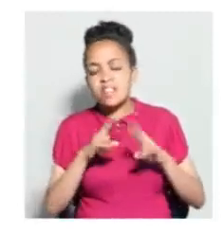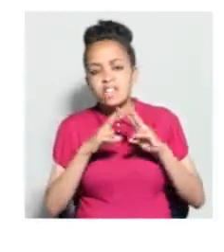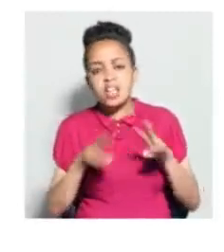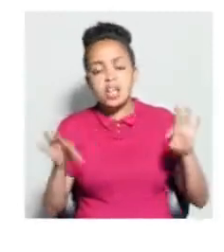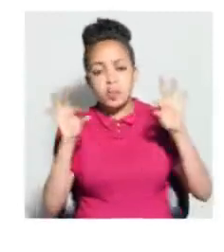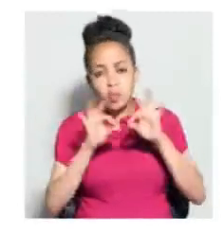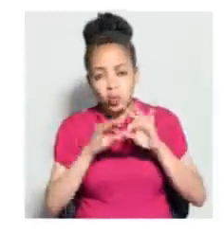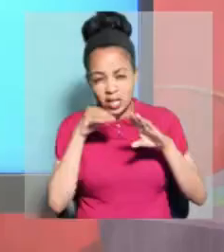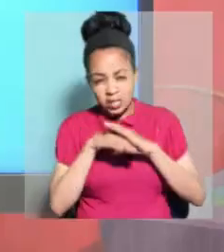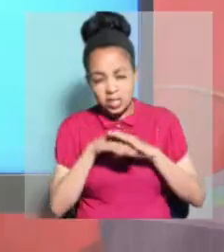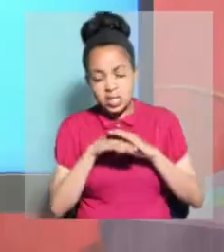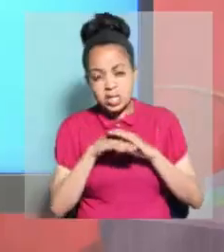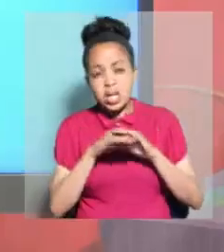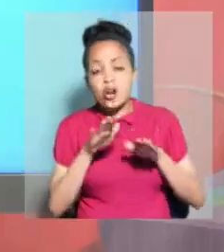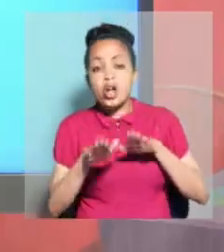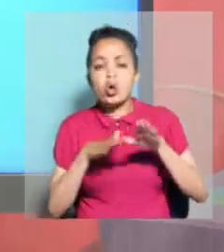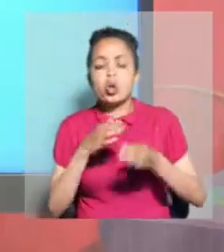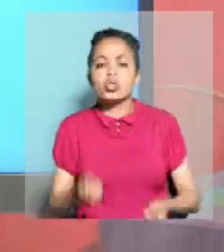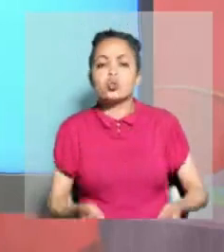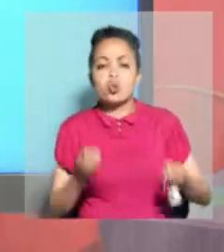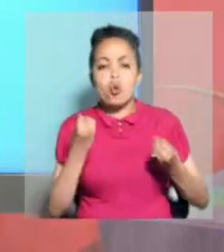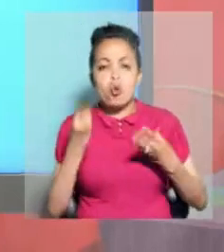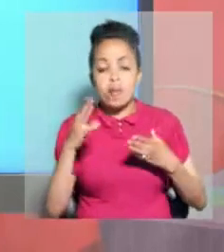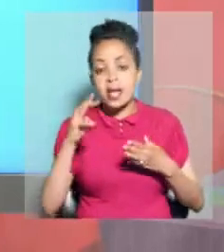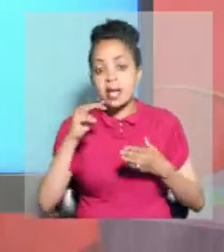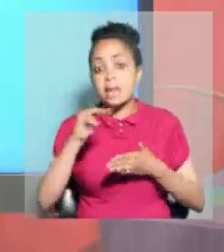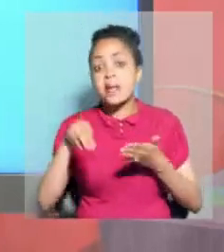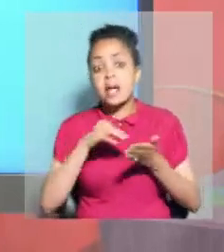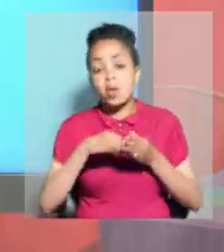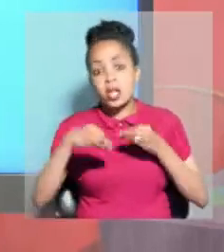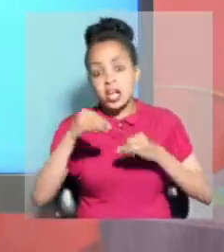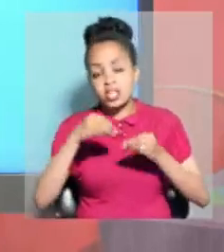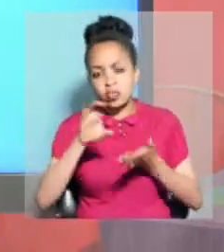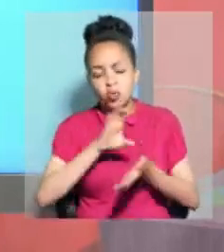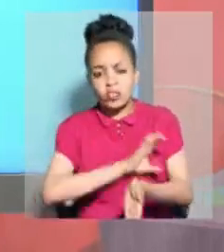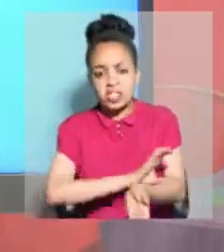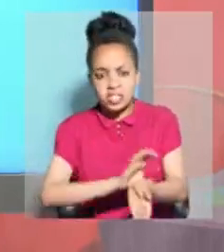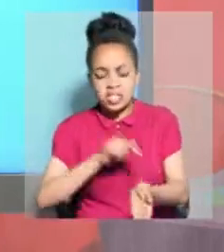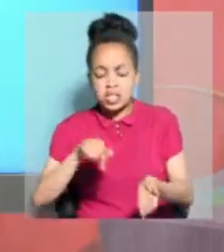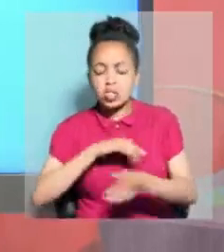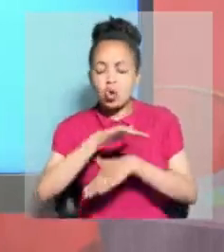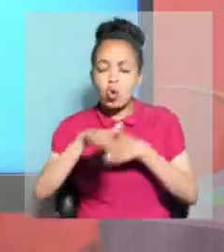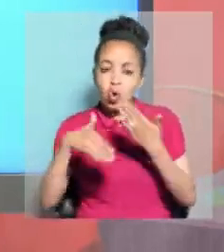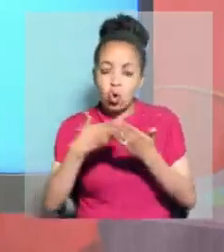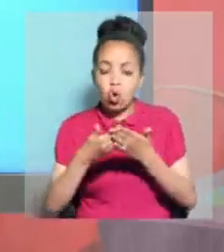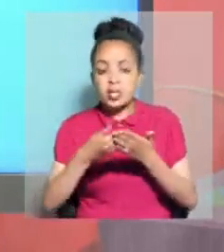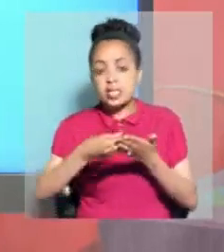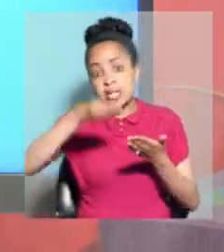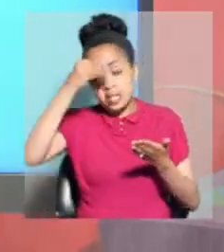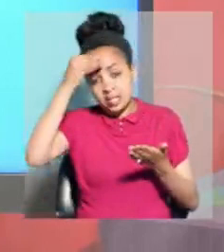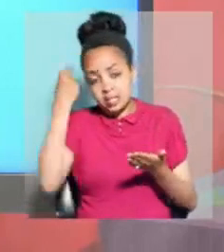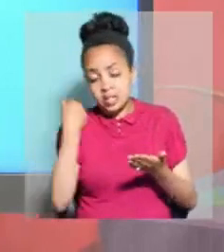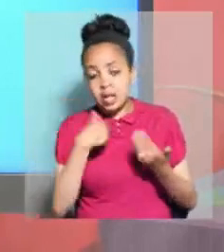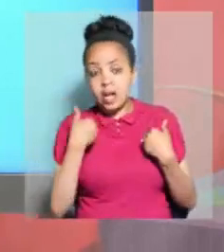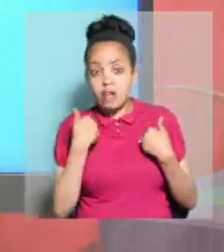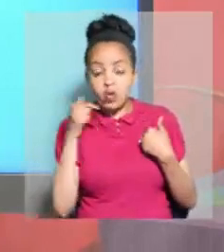very important in regulation of so many metabolic activity of the cell. This is all about the lesson that I have